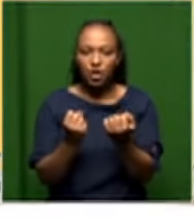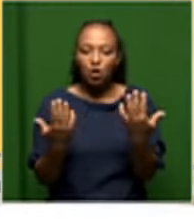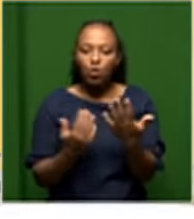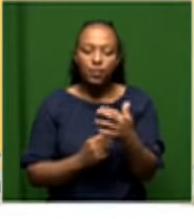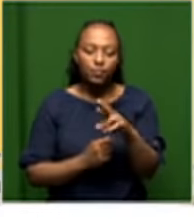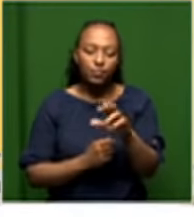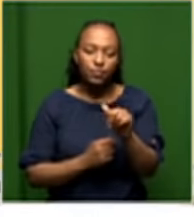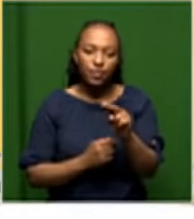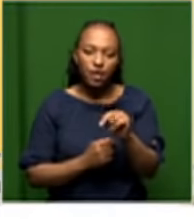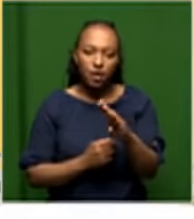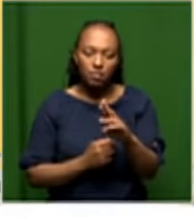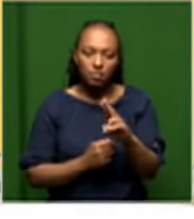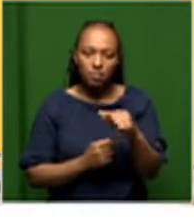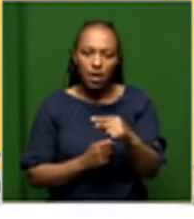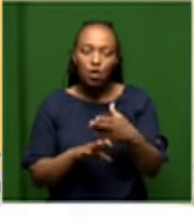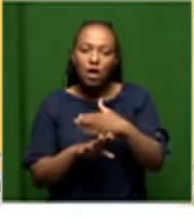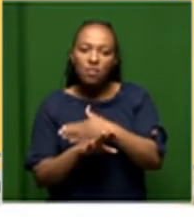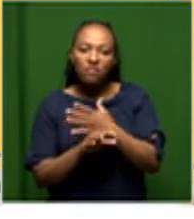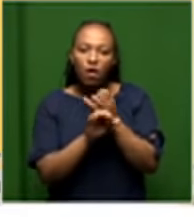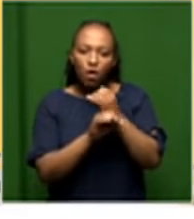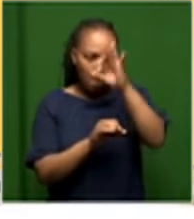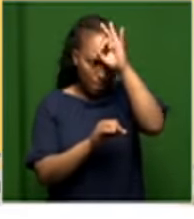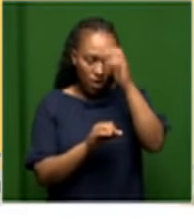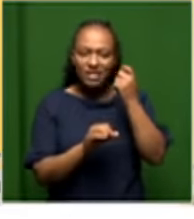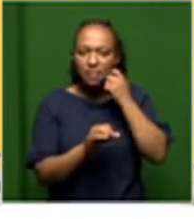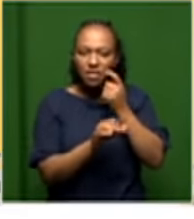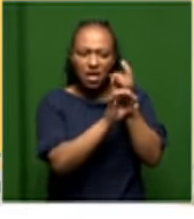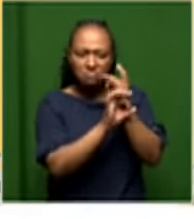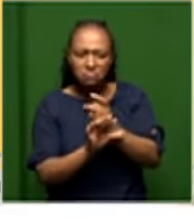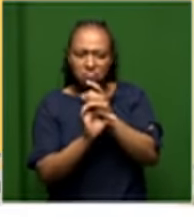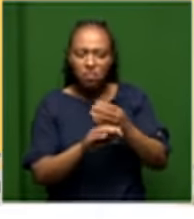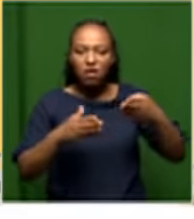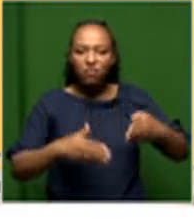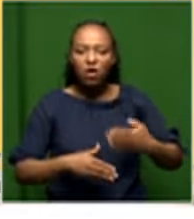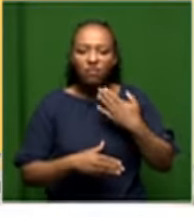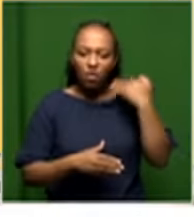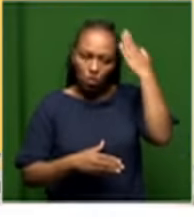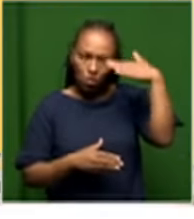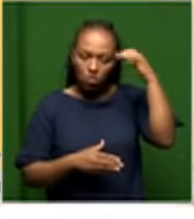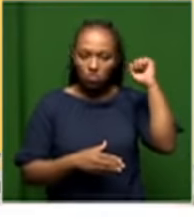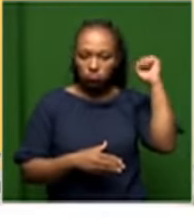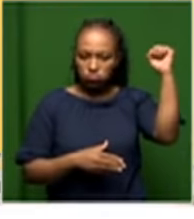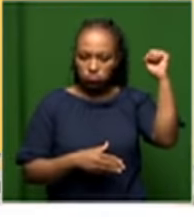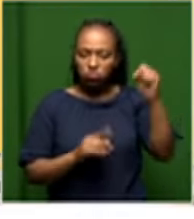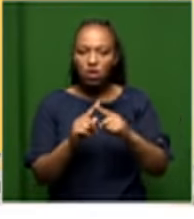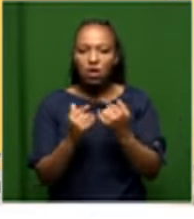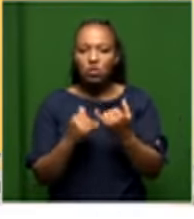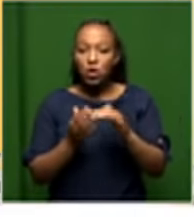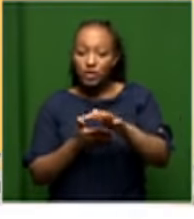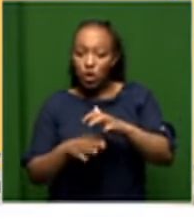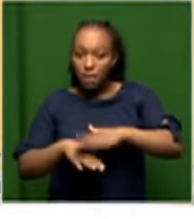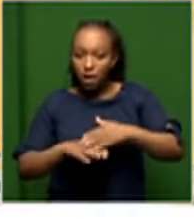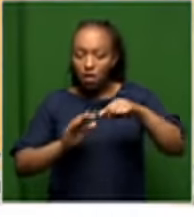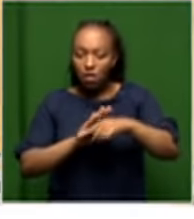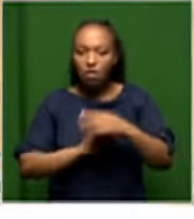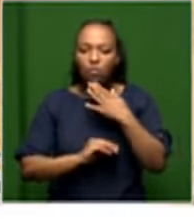of assaulting a policeman at the funeral of Winnie Madikizela-Mandela in 2018. Now, for more on this story, let's cross over